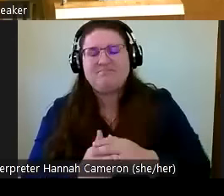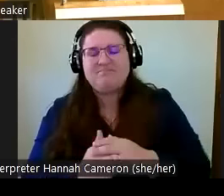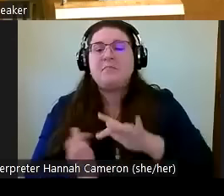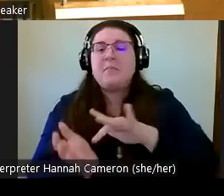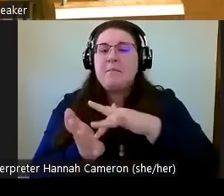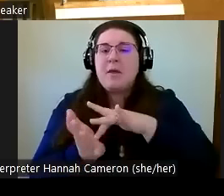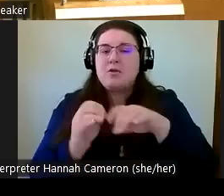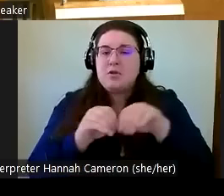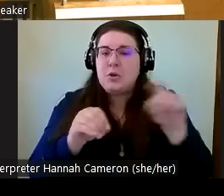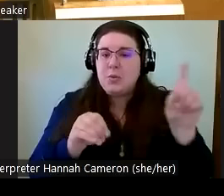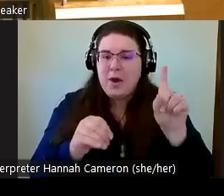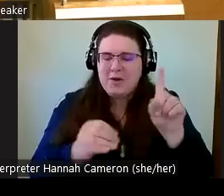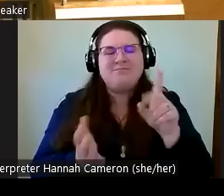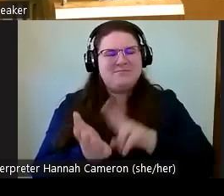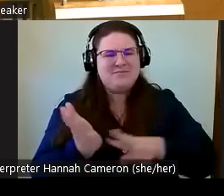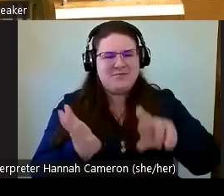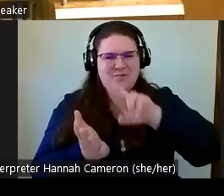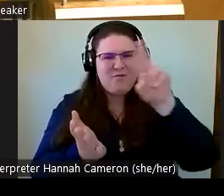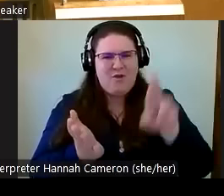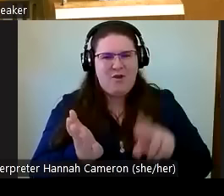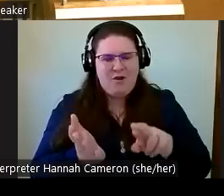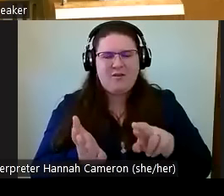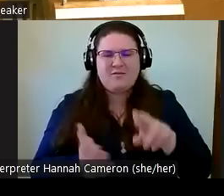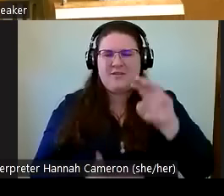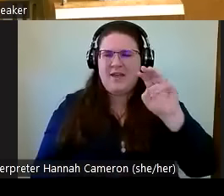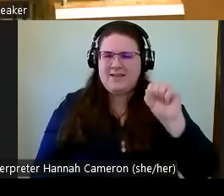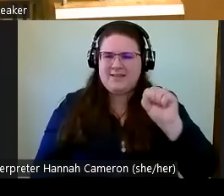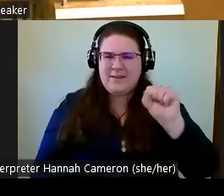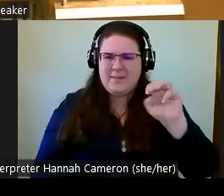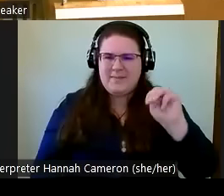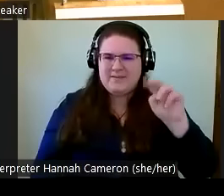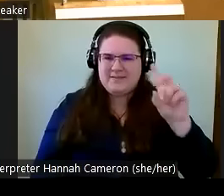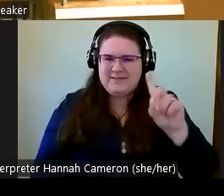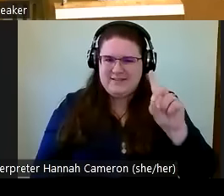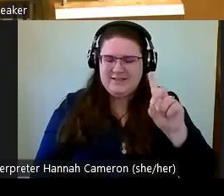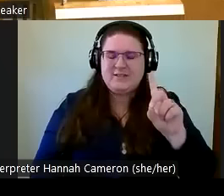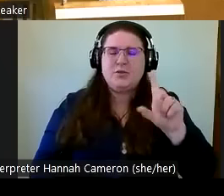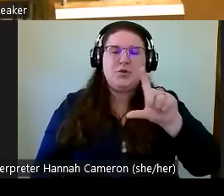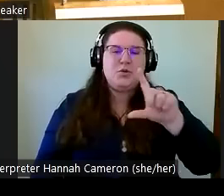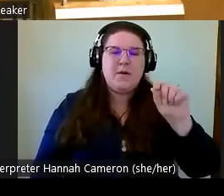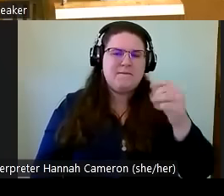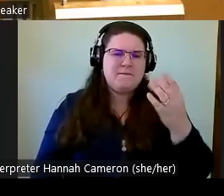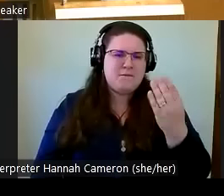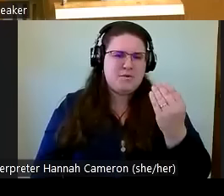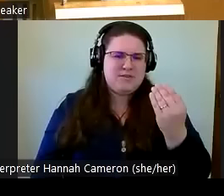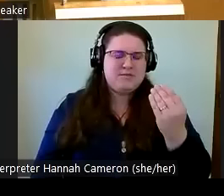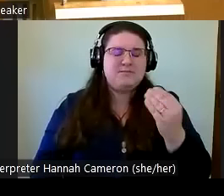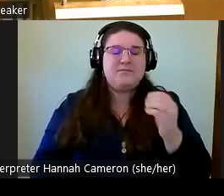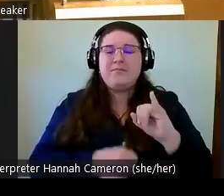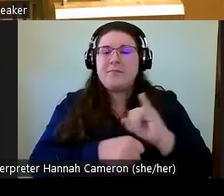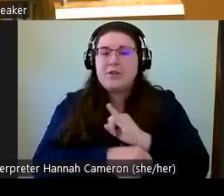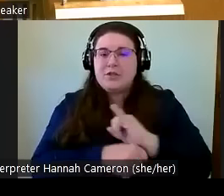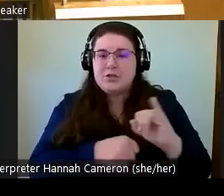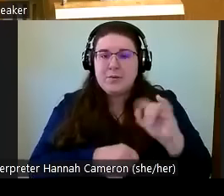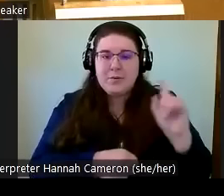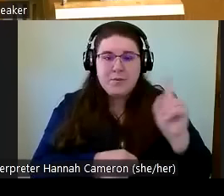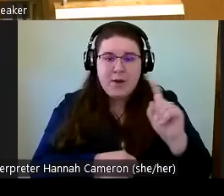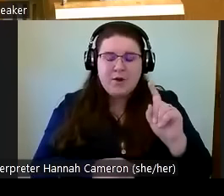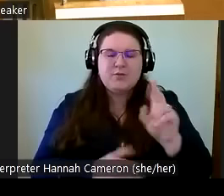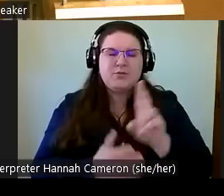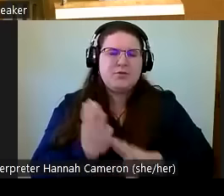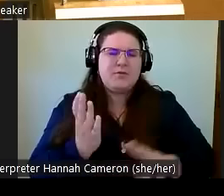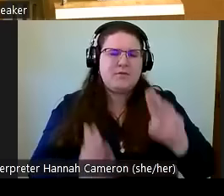the University of Rochester School of Medicine and Dentistry in 2014. Internship and neurology residency at the University of Maryland